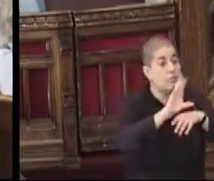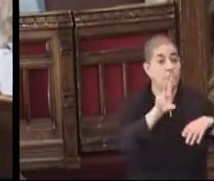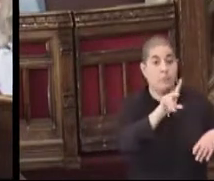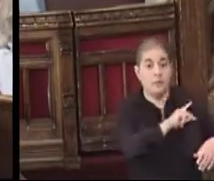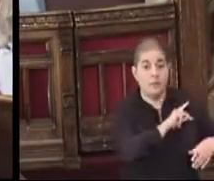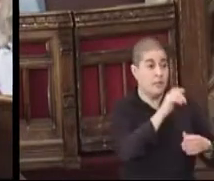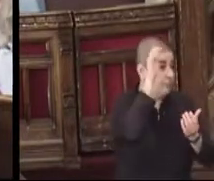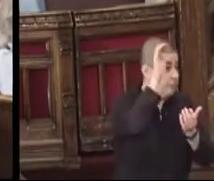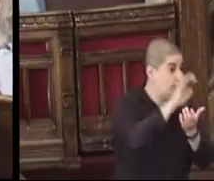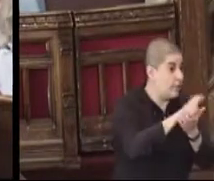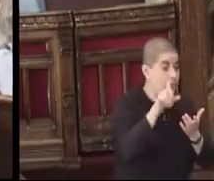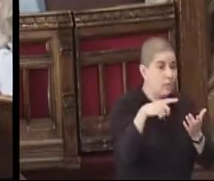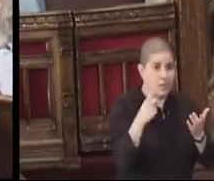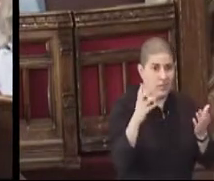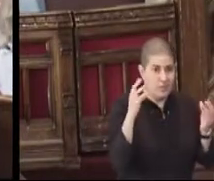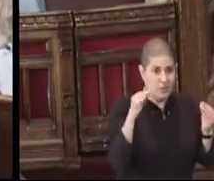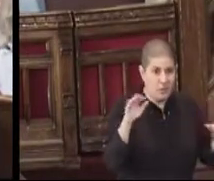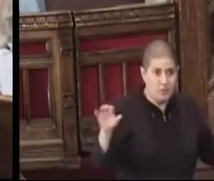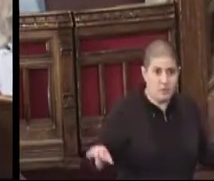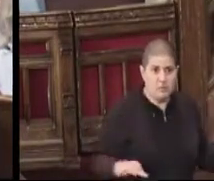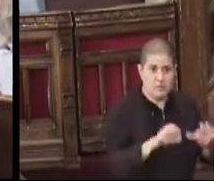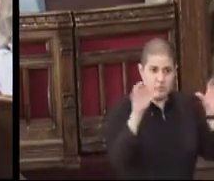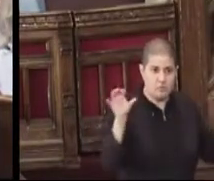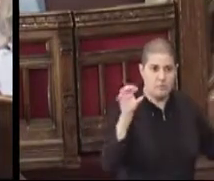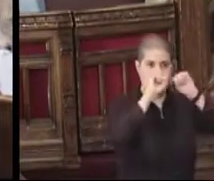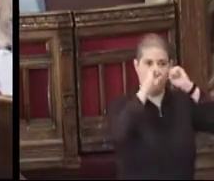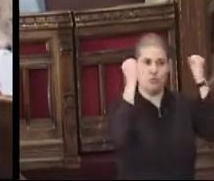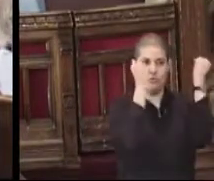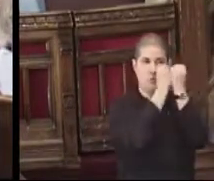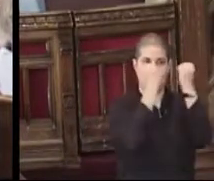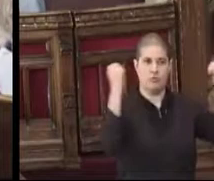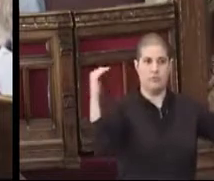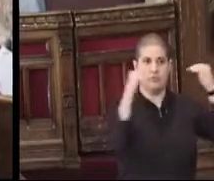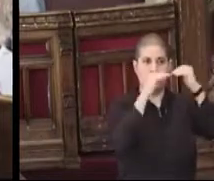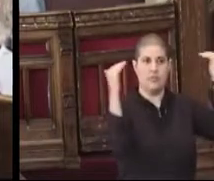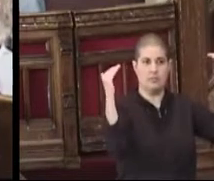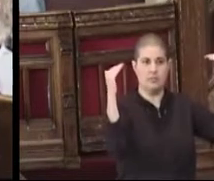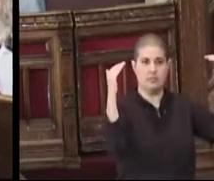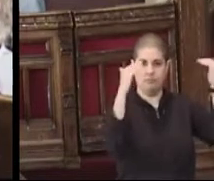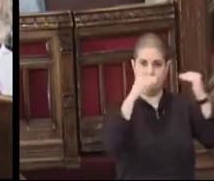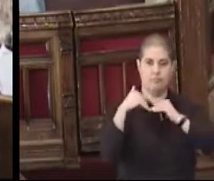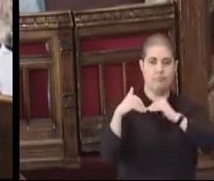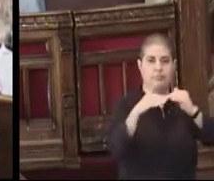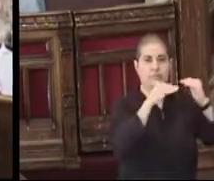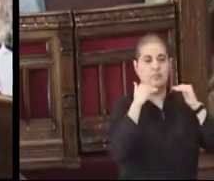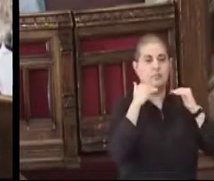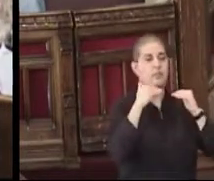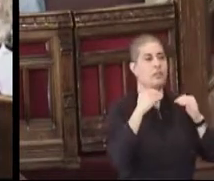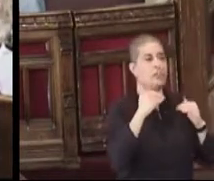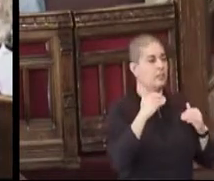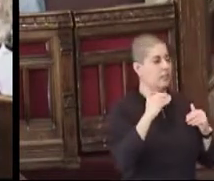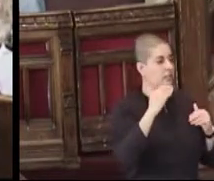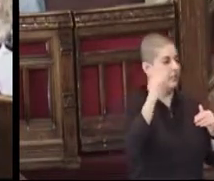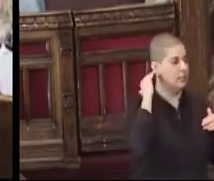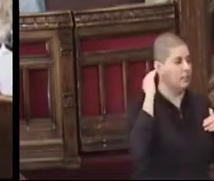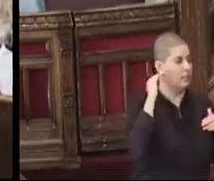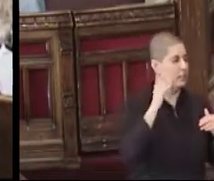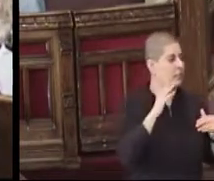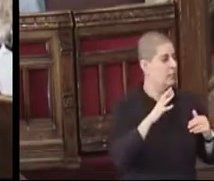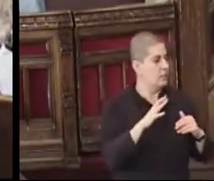personal beliefs, but it's also about social justice. The early church certainly was a place that cared for